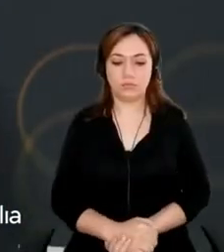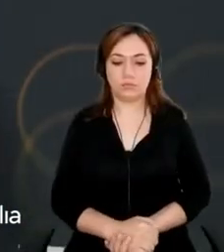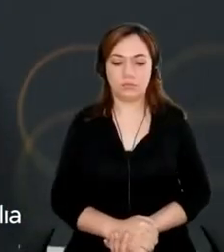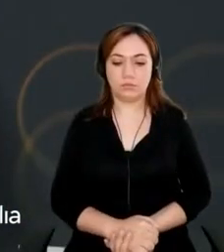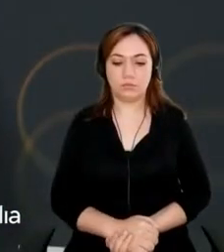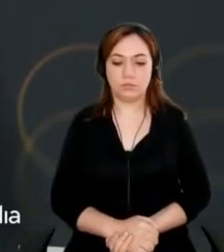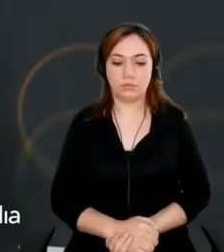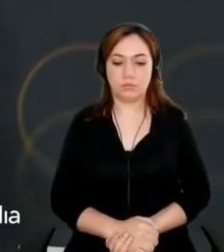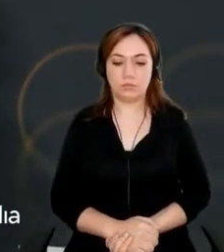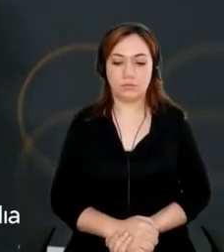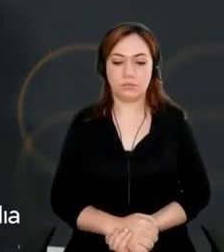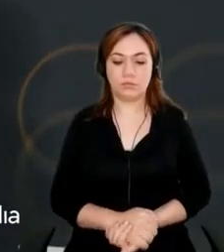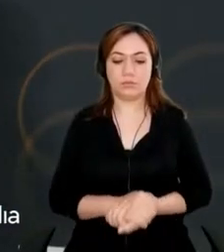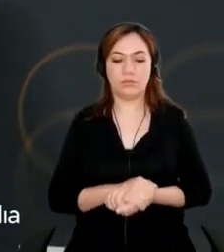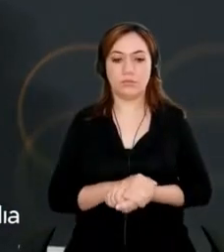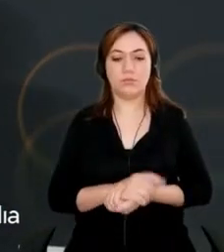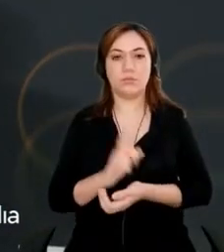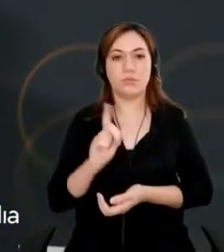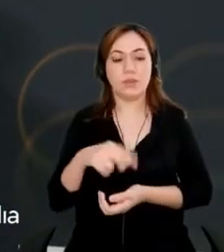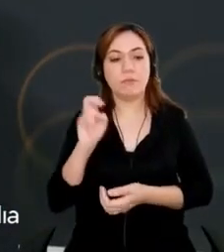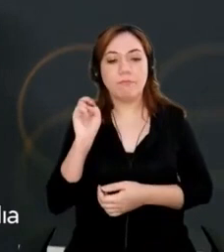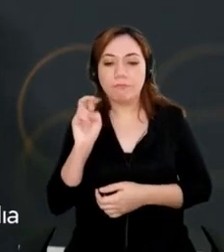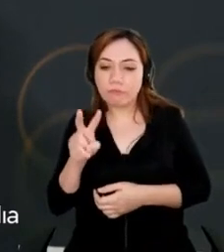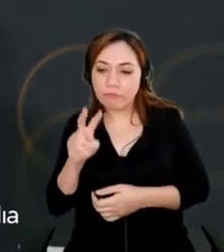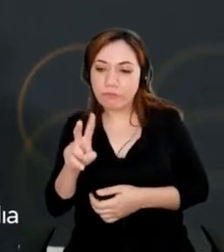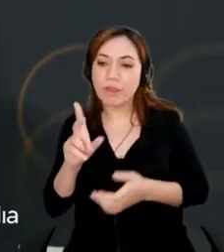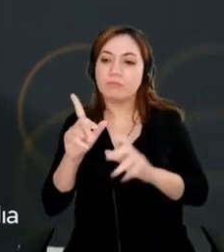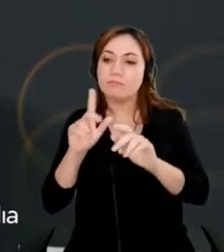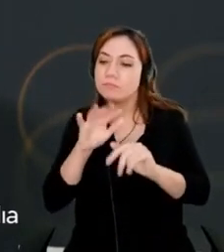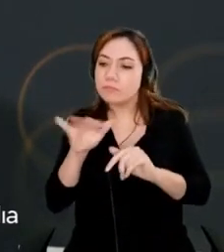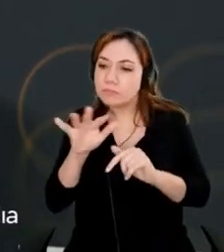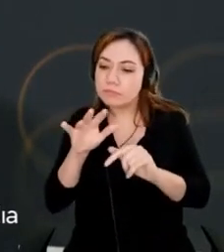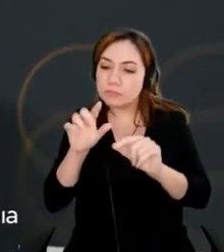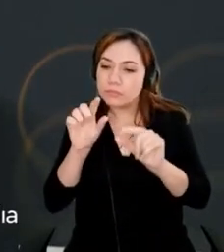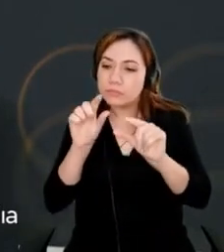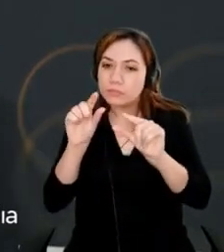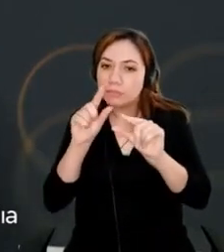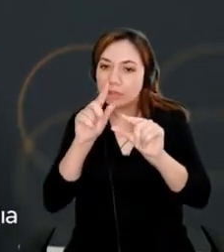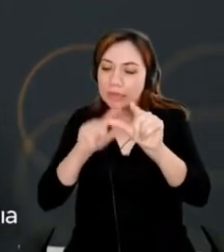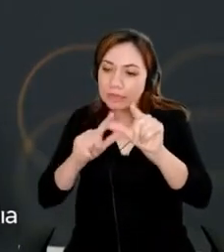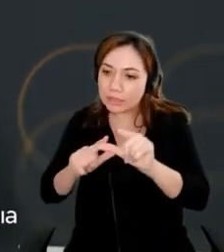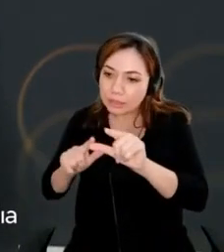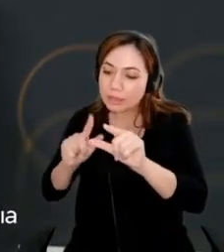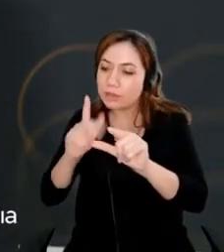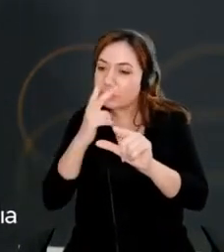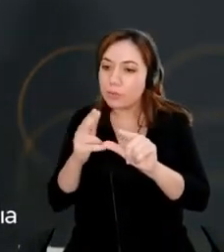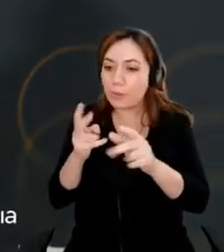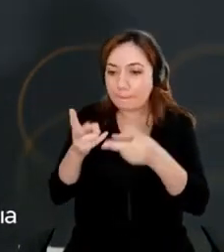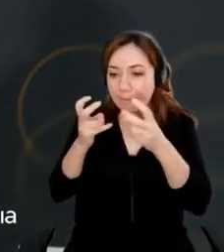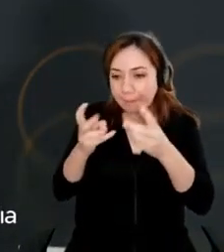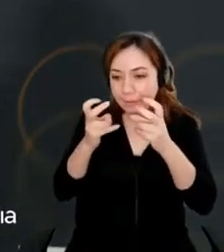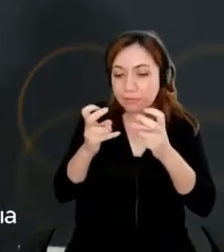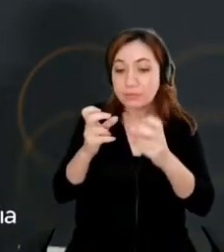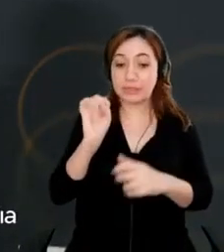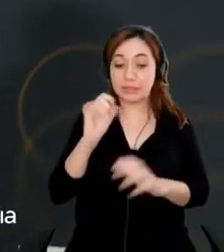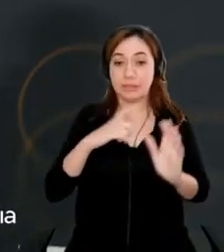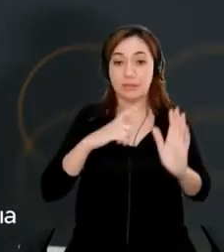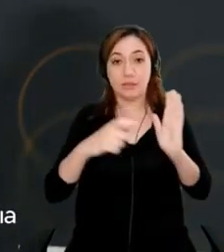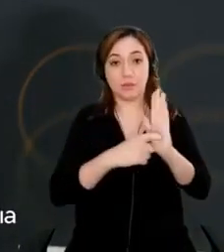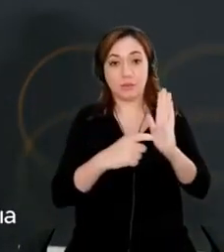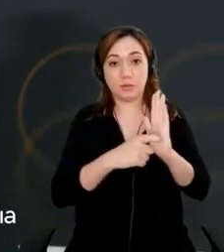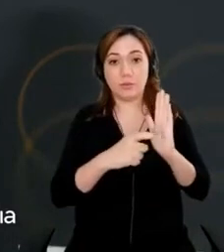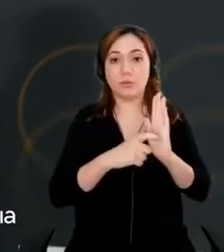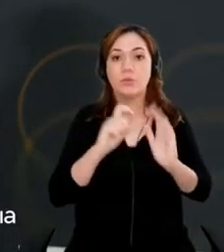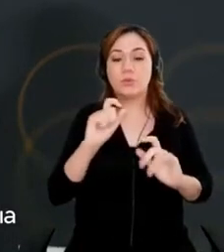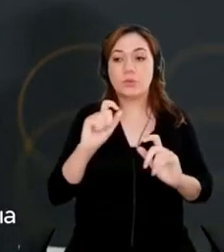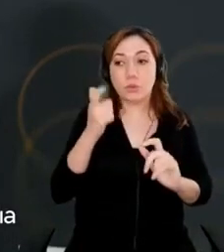them, so if you know how to program and you try to think, you know, what would it take to write a program that